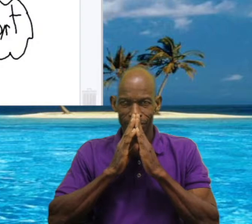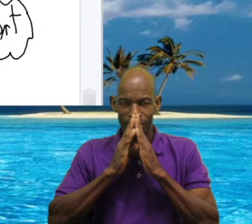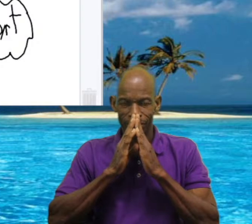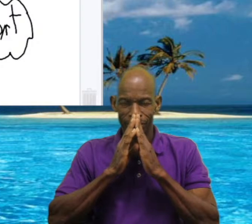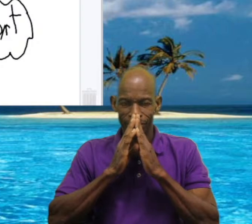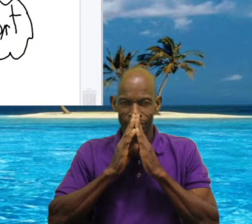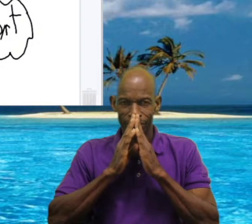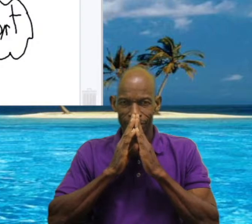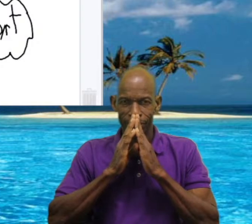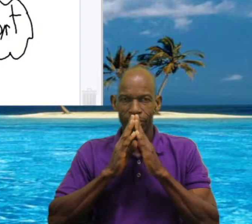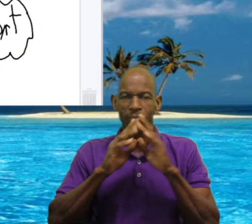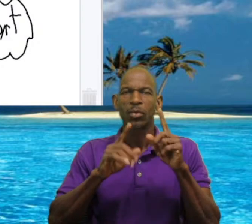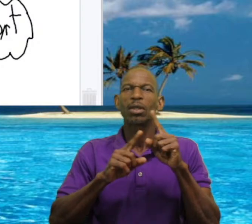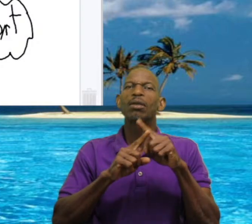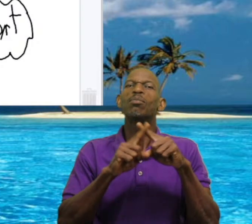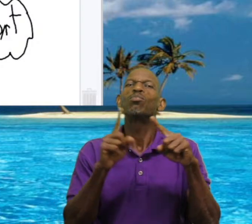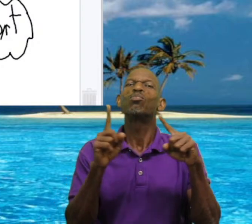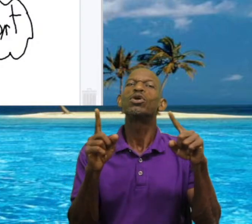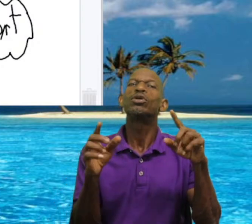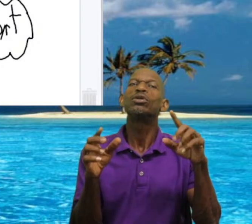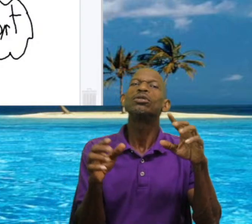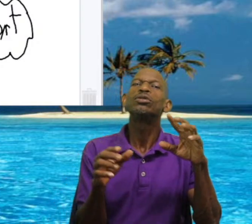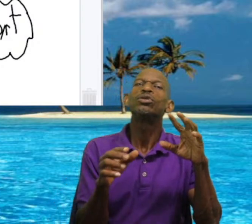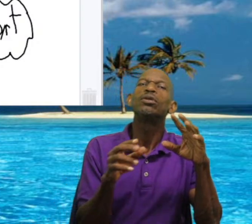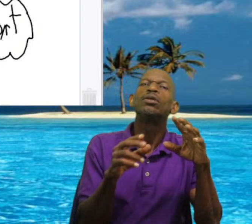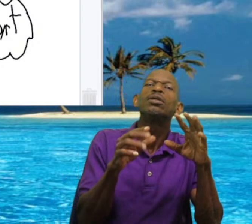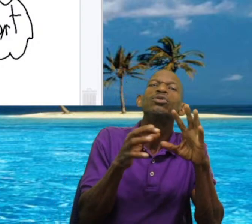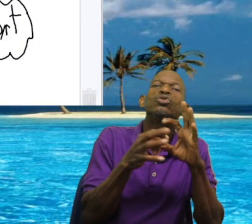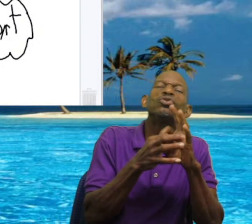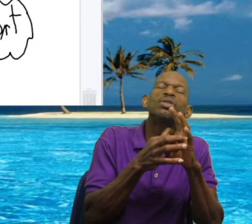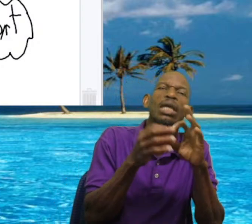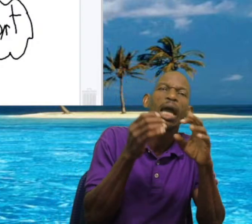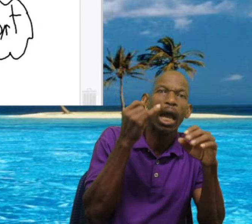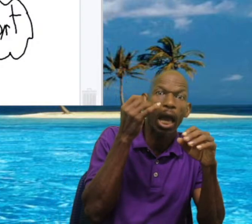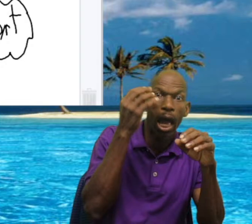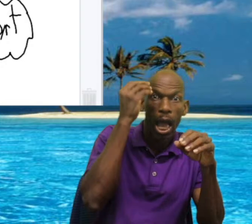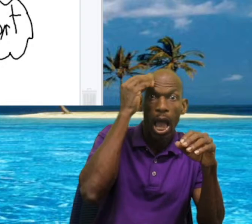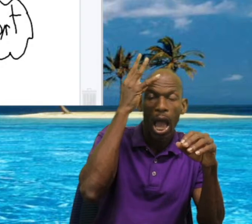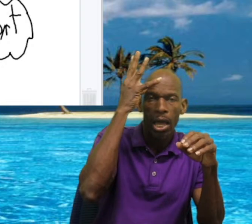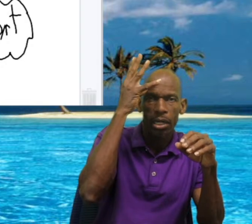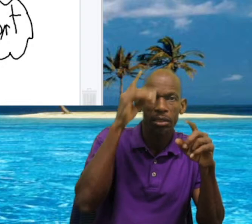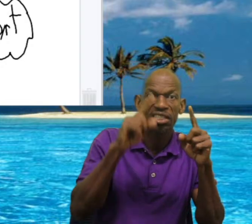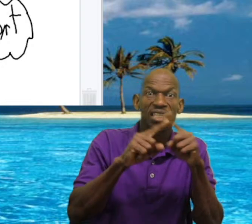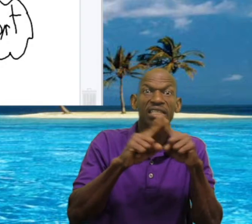Sorry. But joining ideas that are different. Sorry. Excuse me.